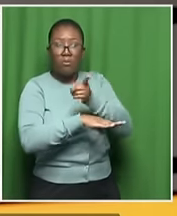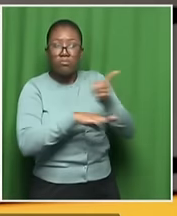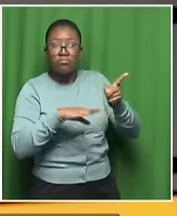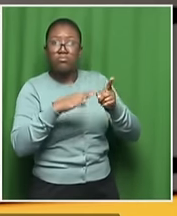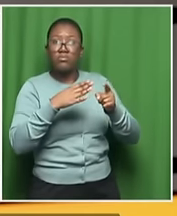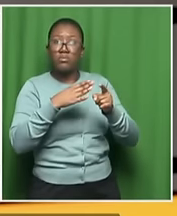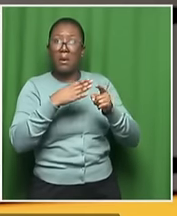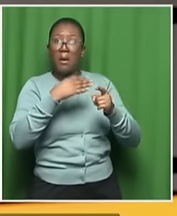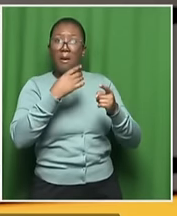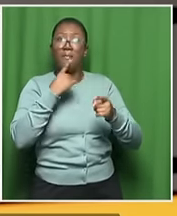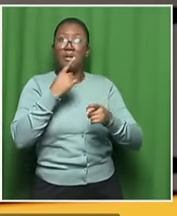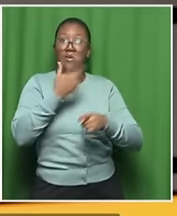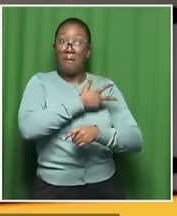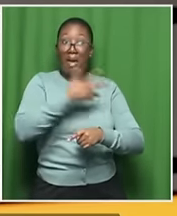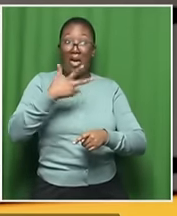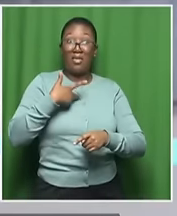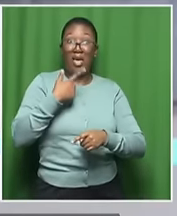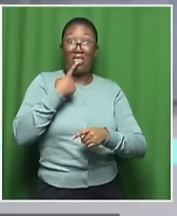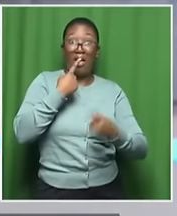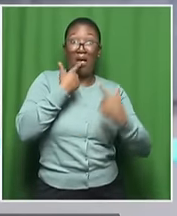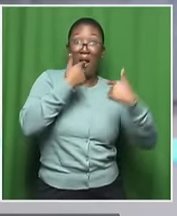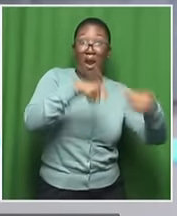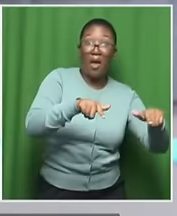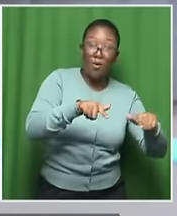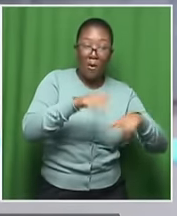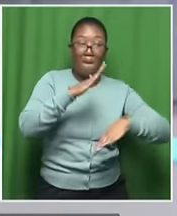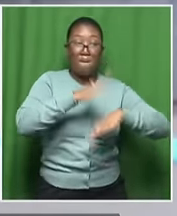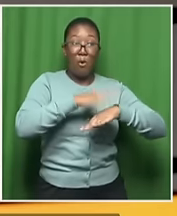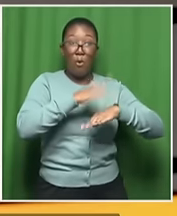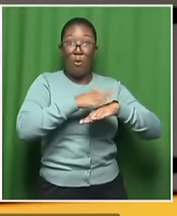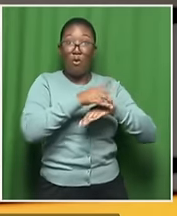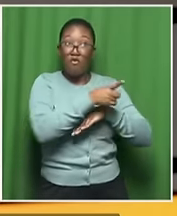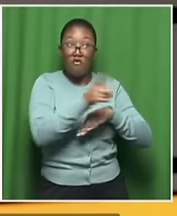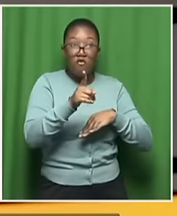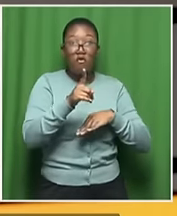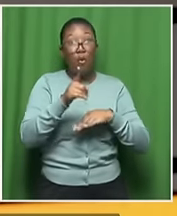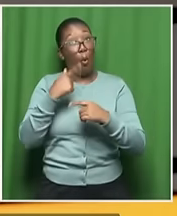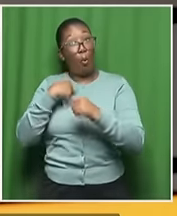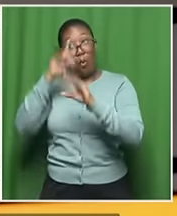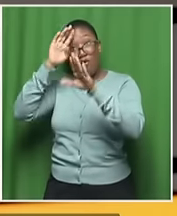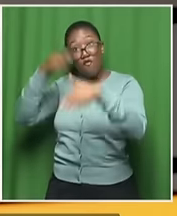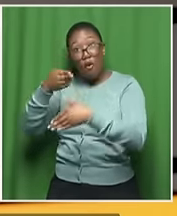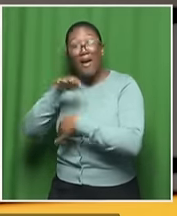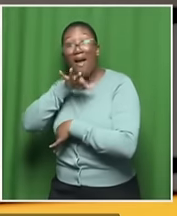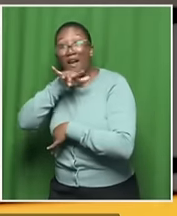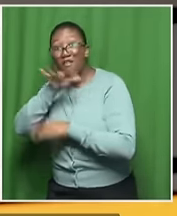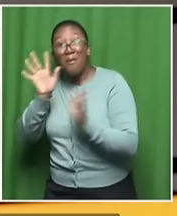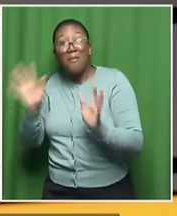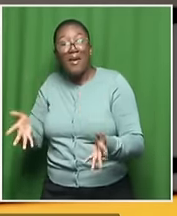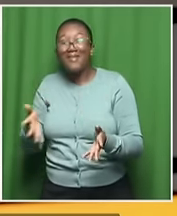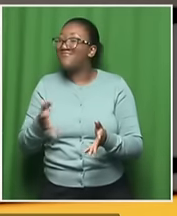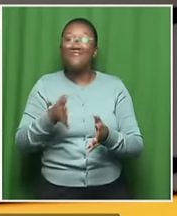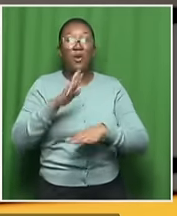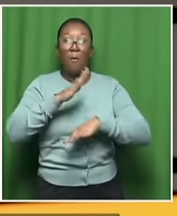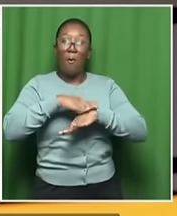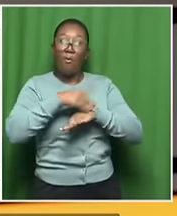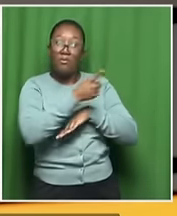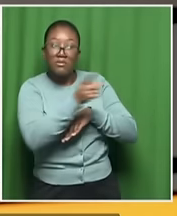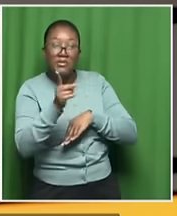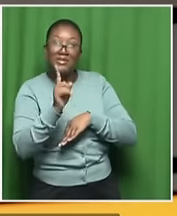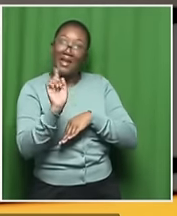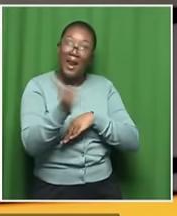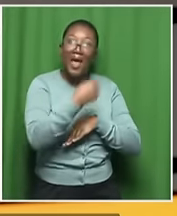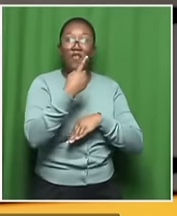tongue education universally in South Africa. No, it's a broader universality matter. I mean, if you take our other